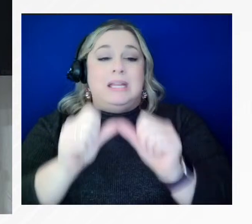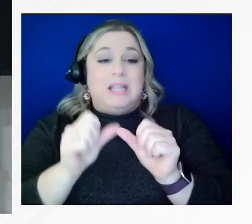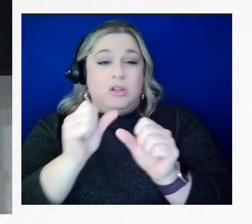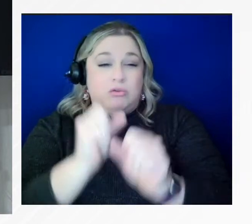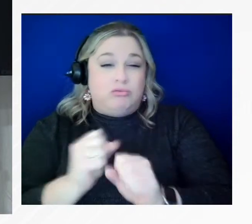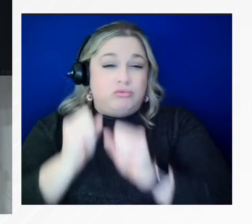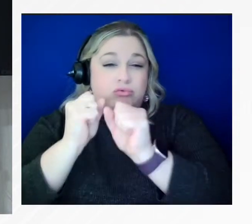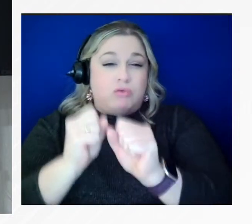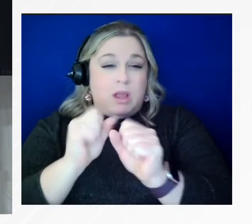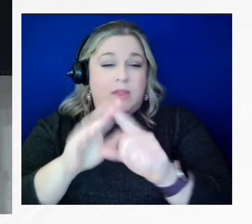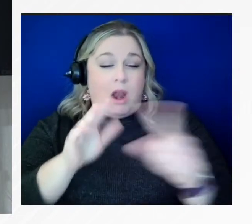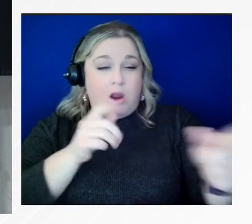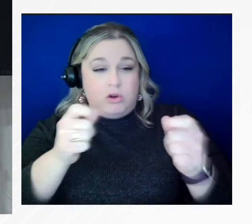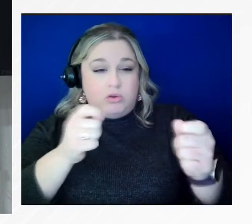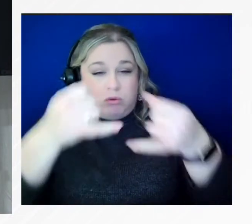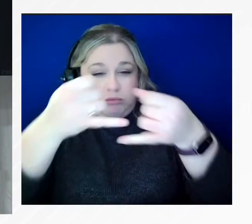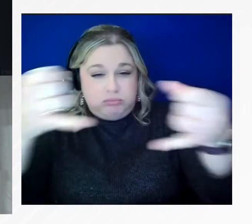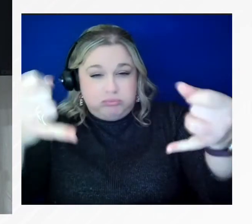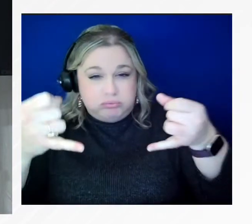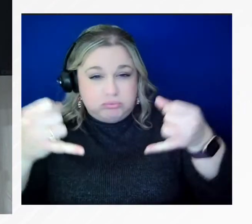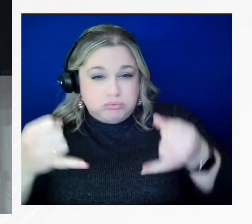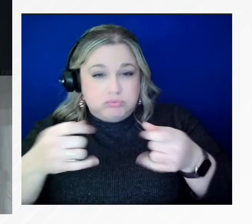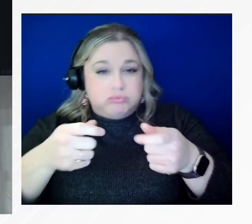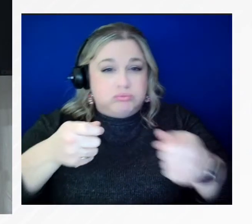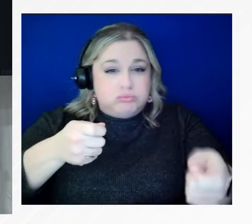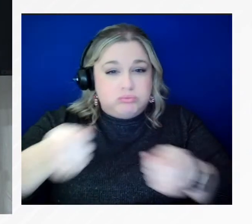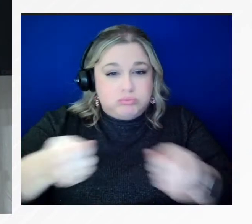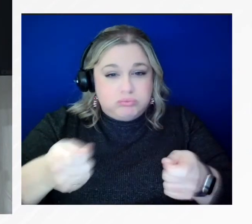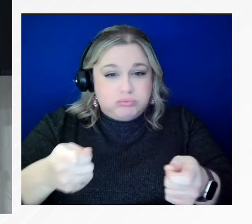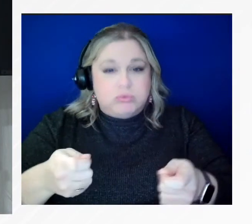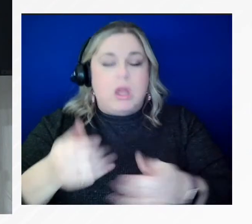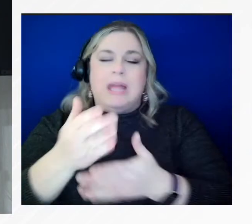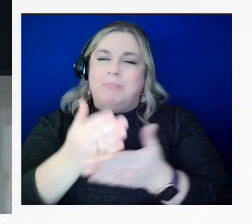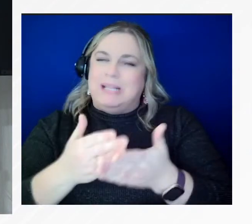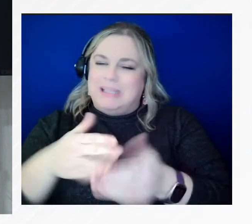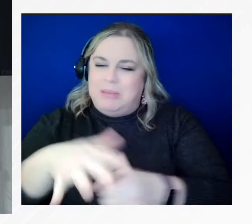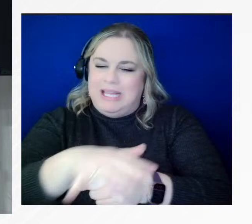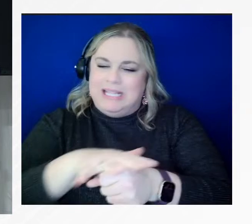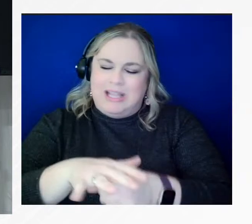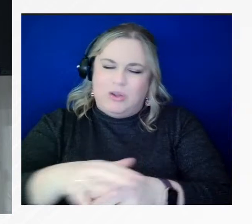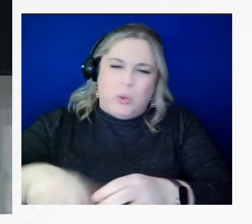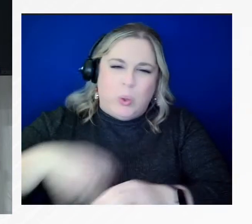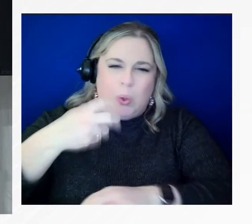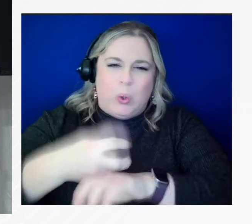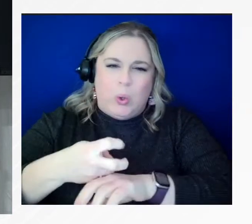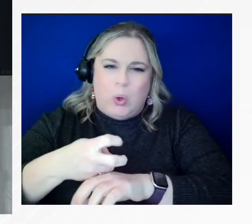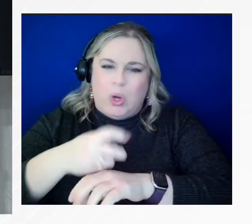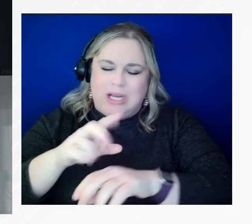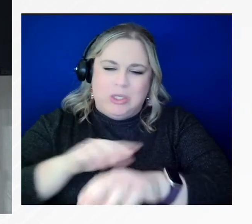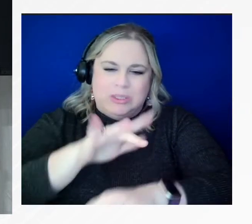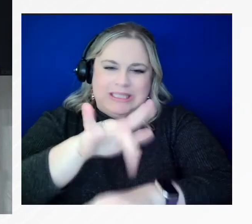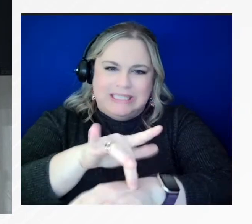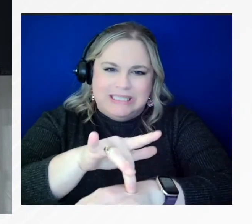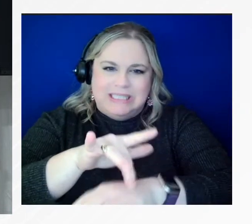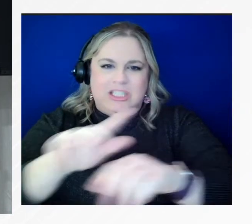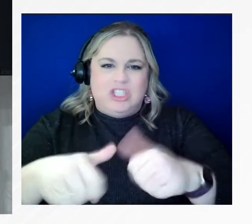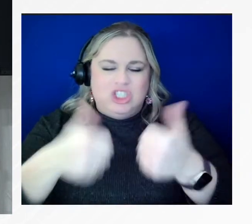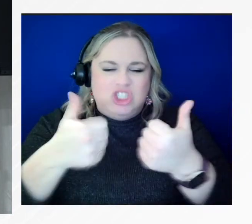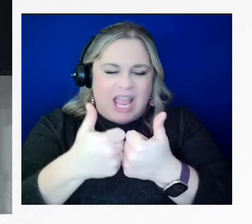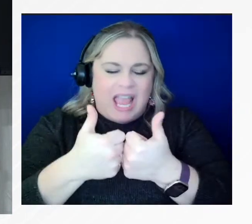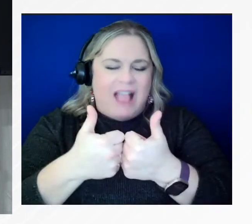our operations section chief that some of these areas are extremely difficult to get into. Very challenging, very steep